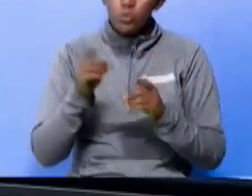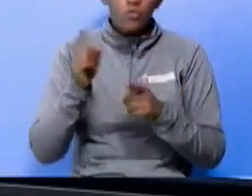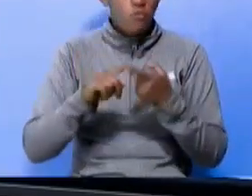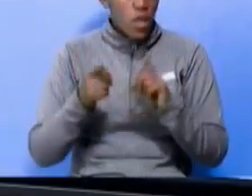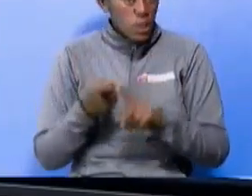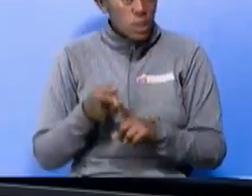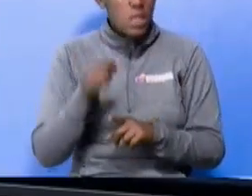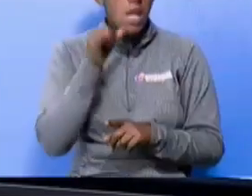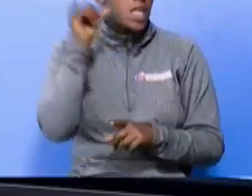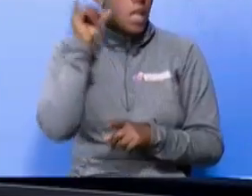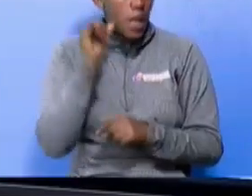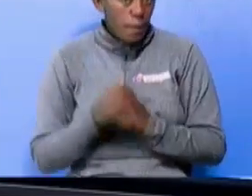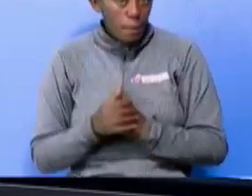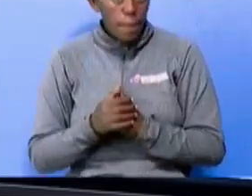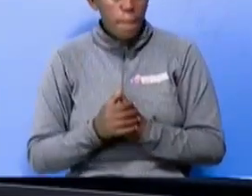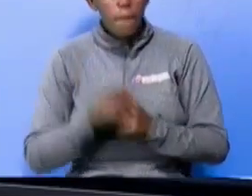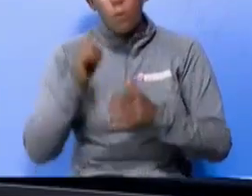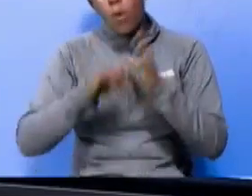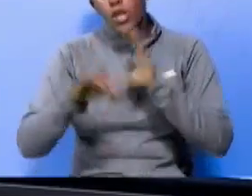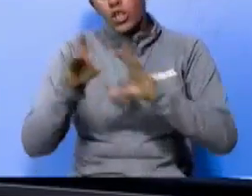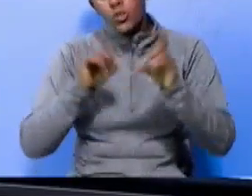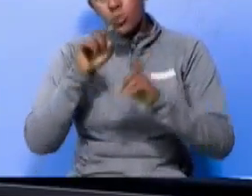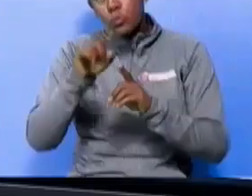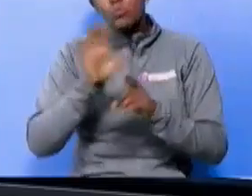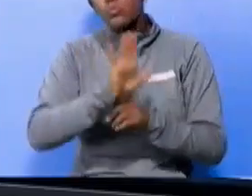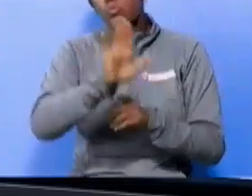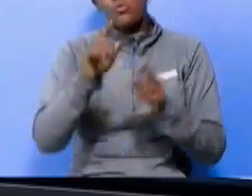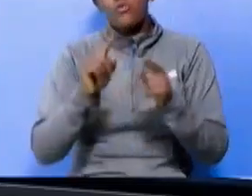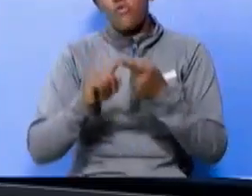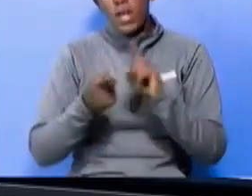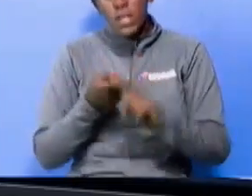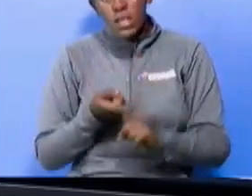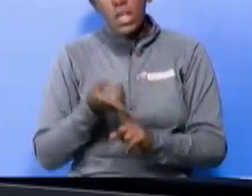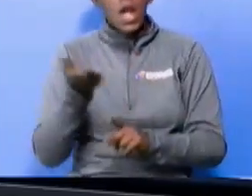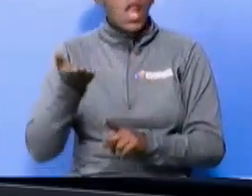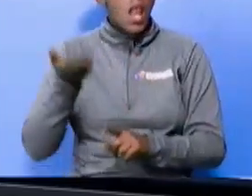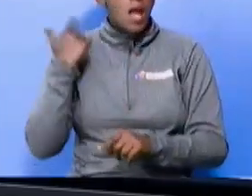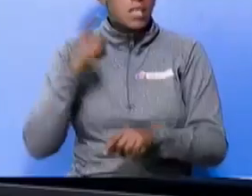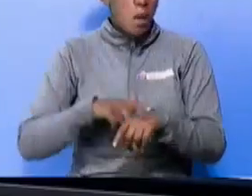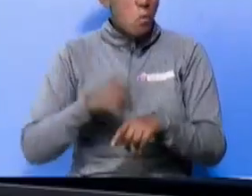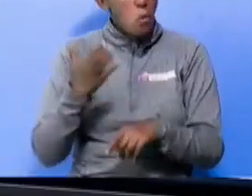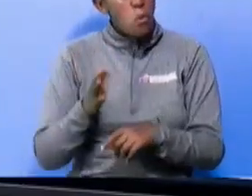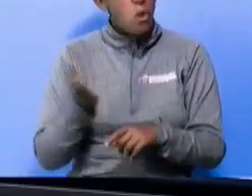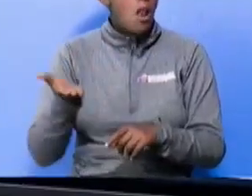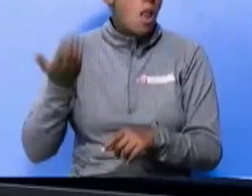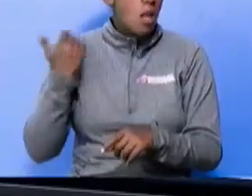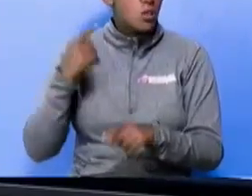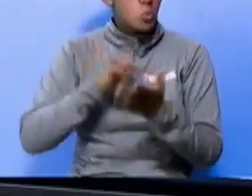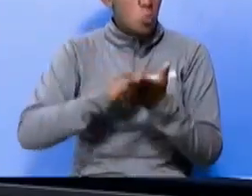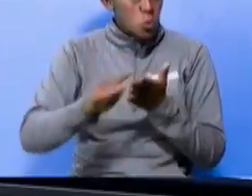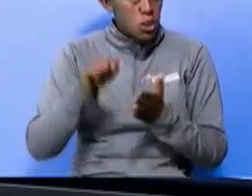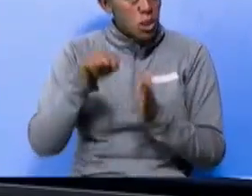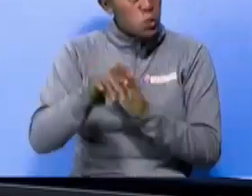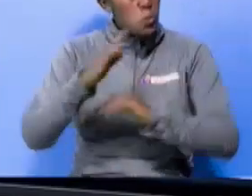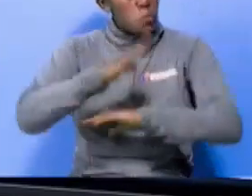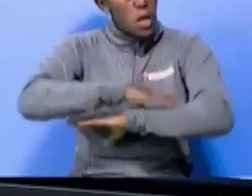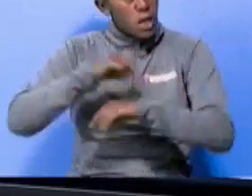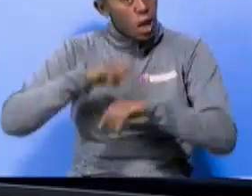yesterday? What did you do with your friends last time or last week in your break